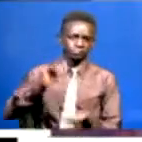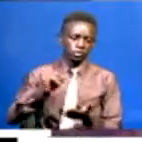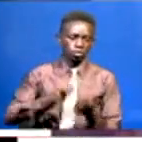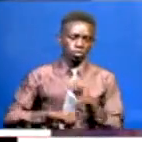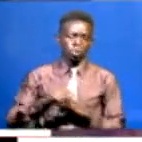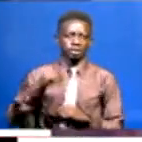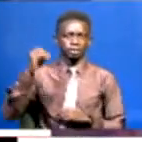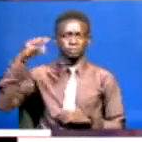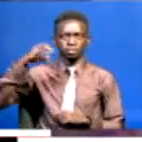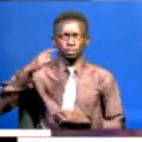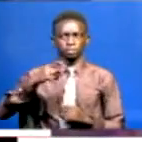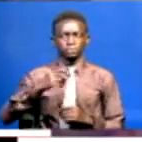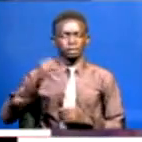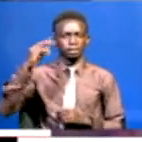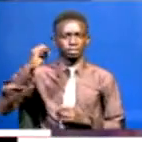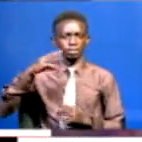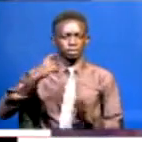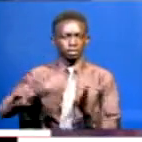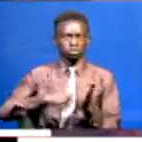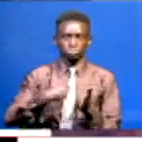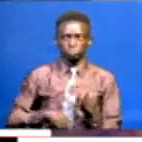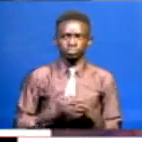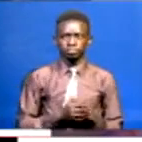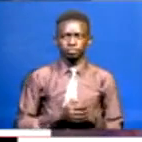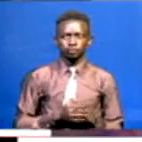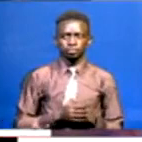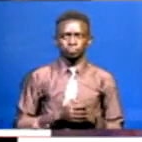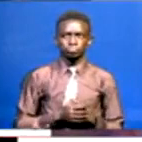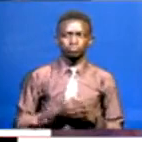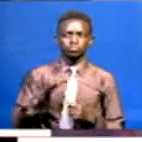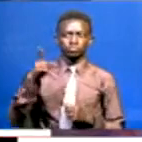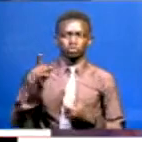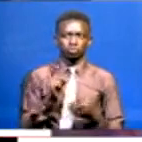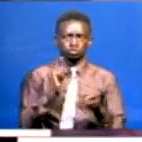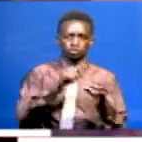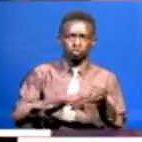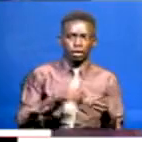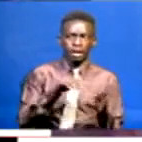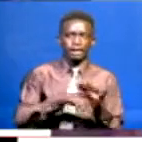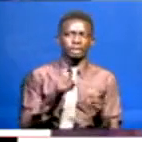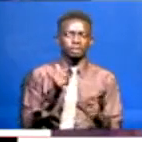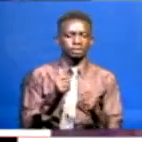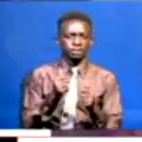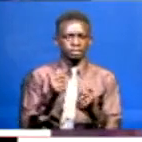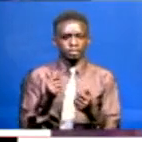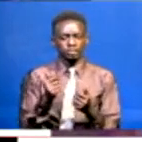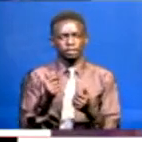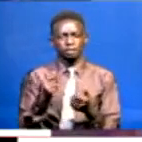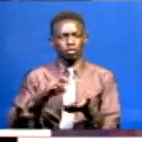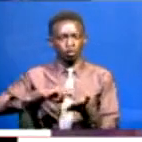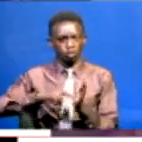You entered into unconscionable contracts against the interest of